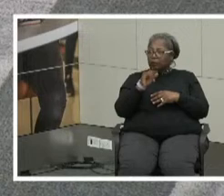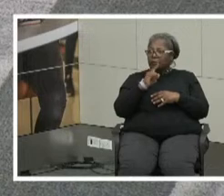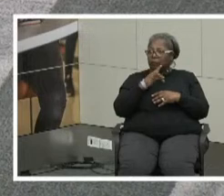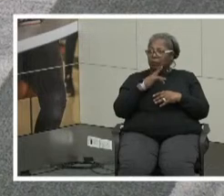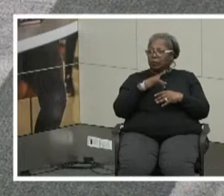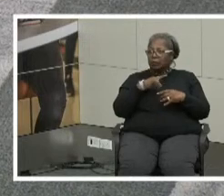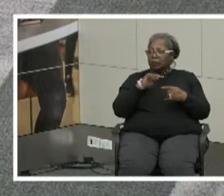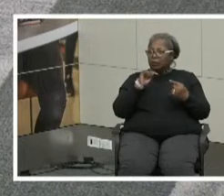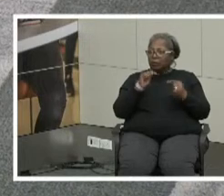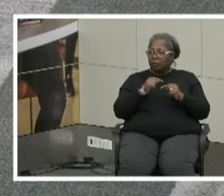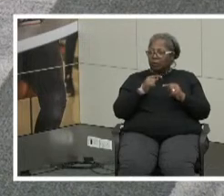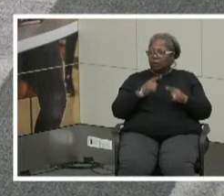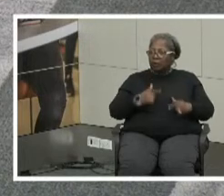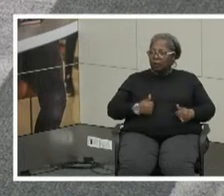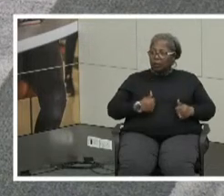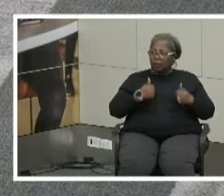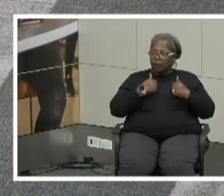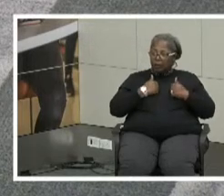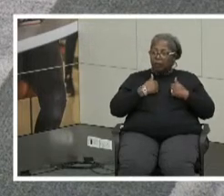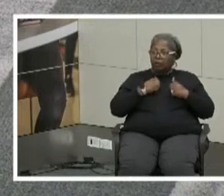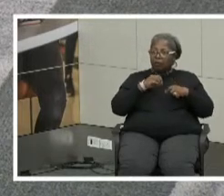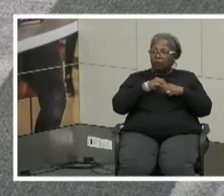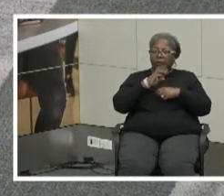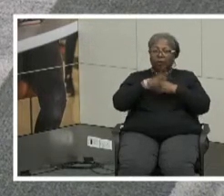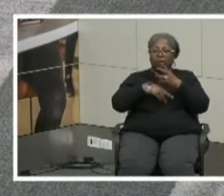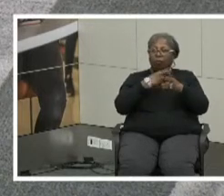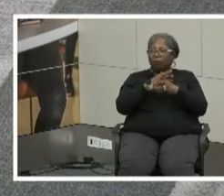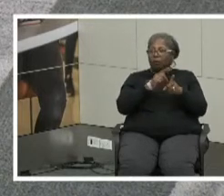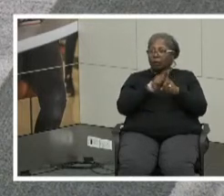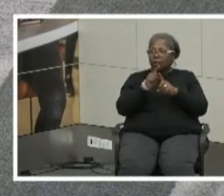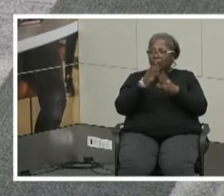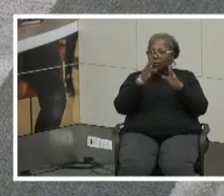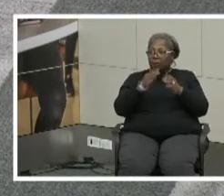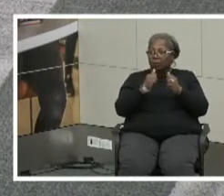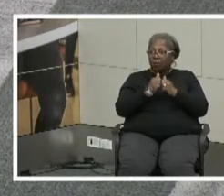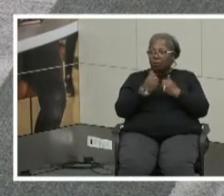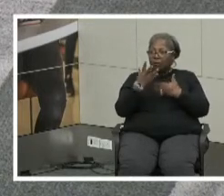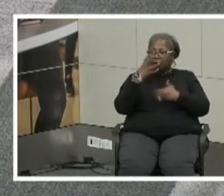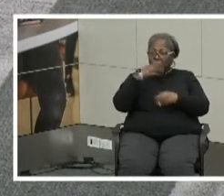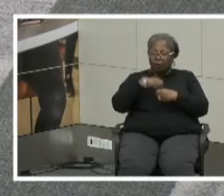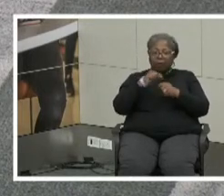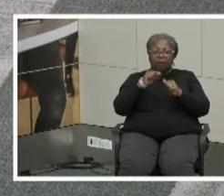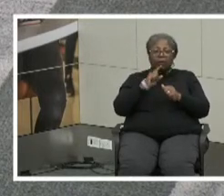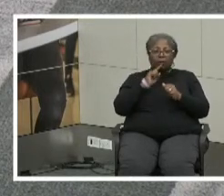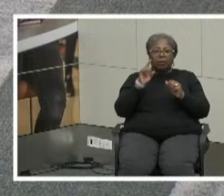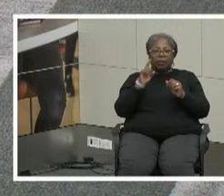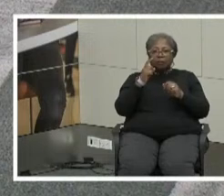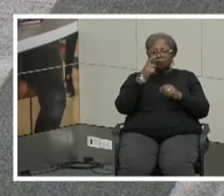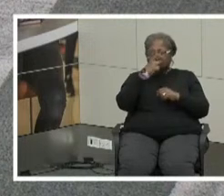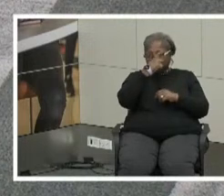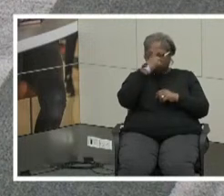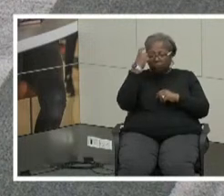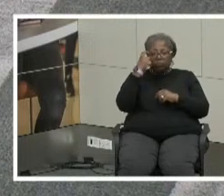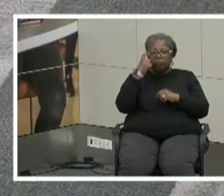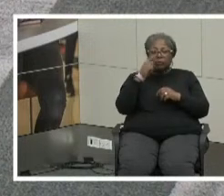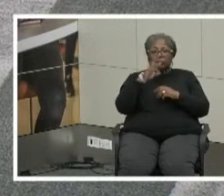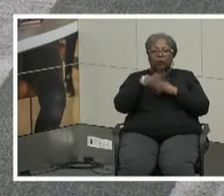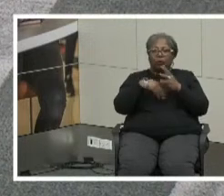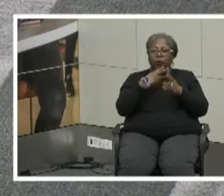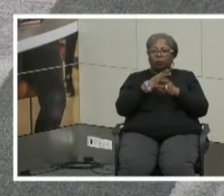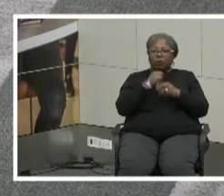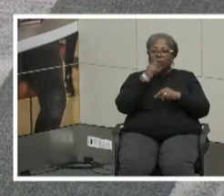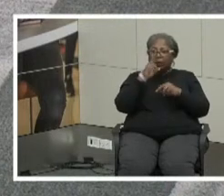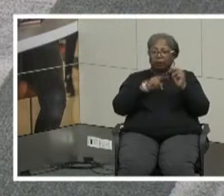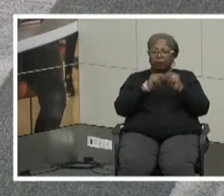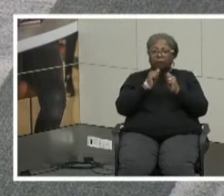heartbreaking living in an allistic world as a person with autism can be especially traumatic because the world is not built for us